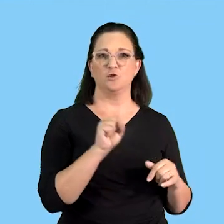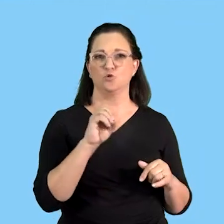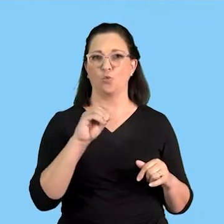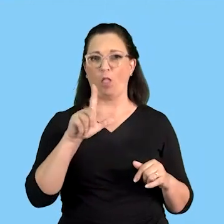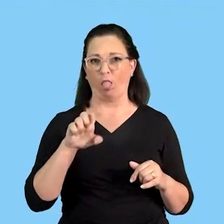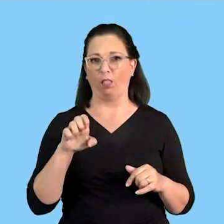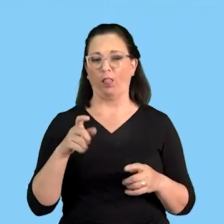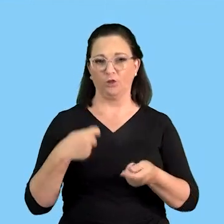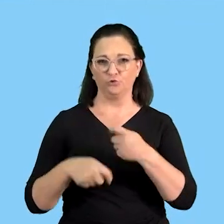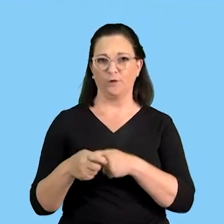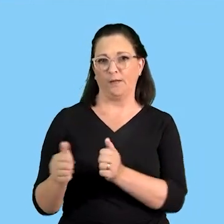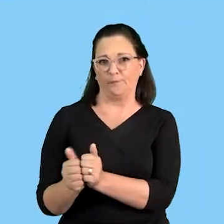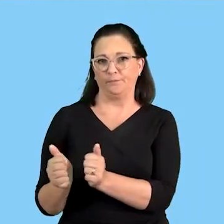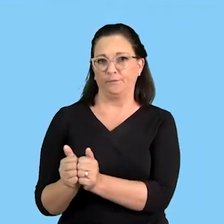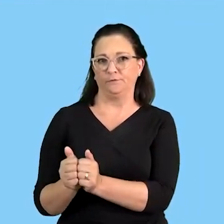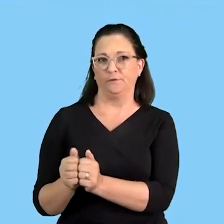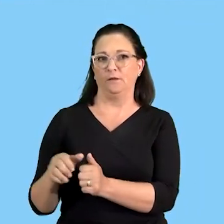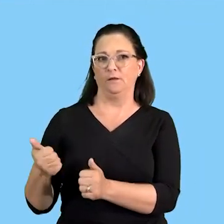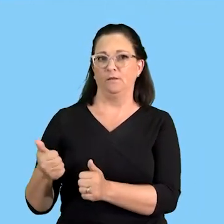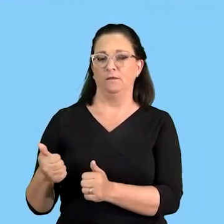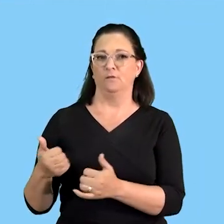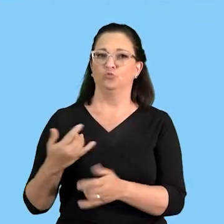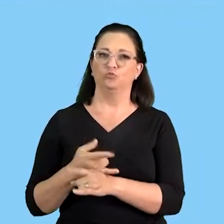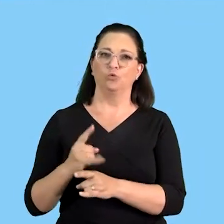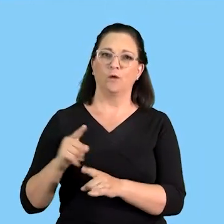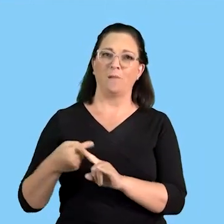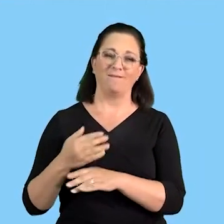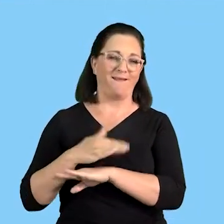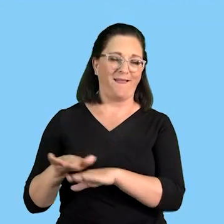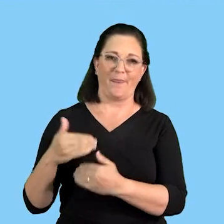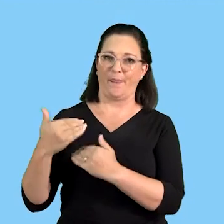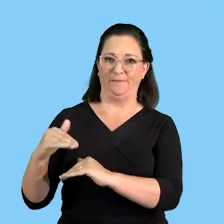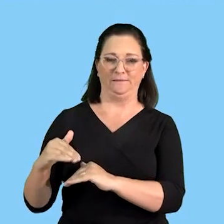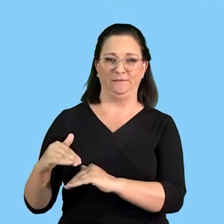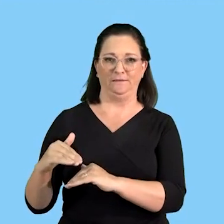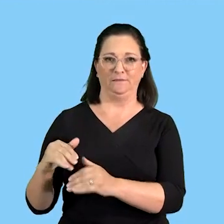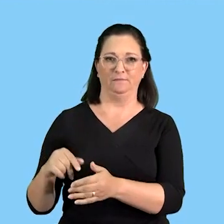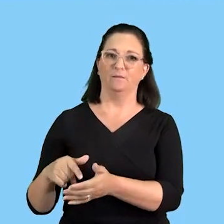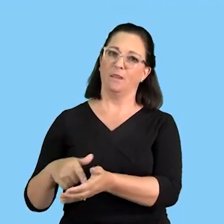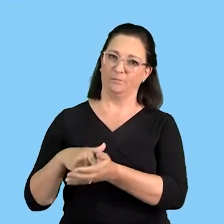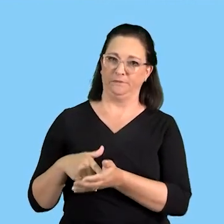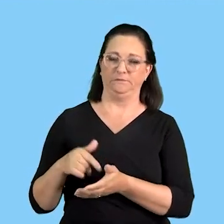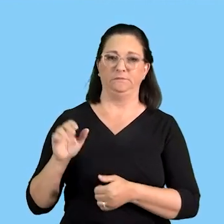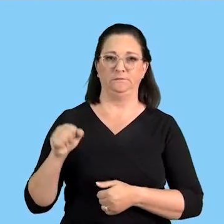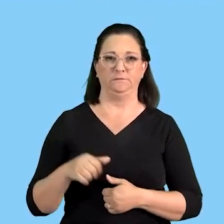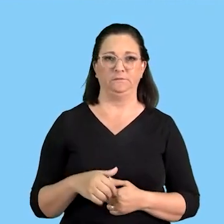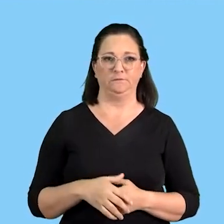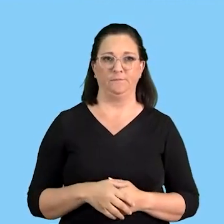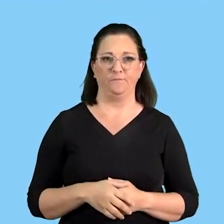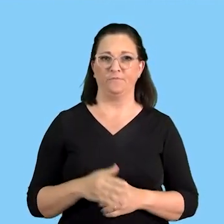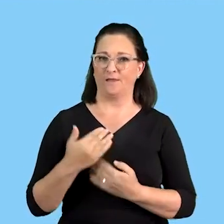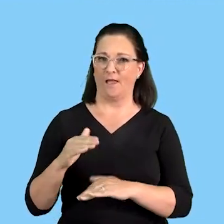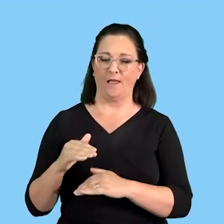sole trader and a partnership, we know that we are talking there about your unlimited liability. We are also talking